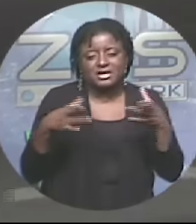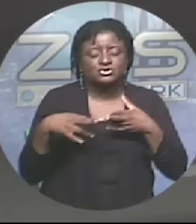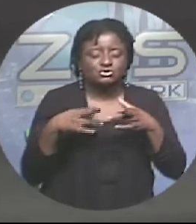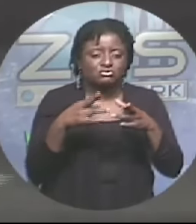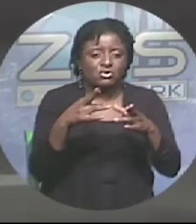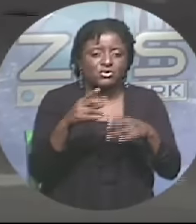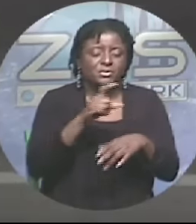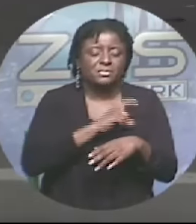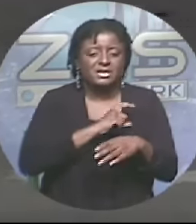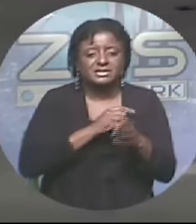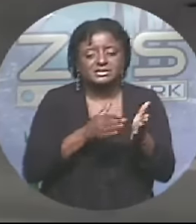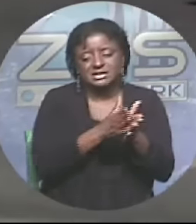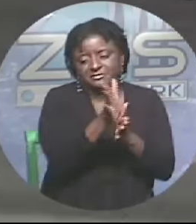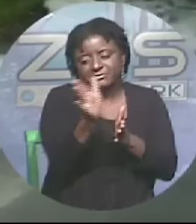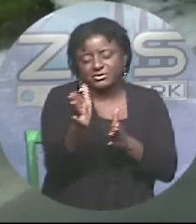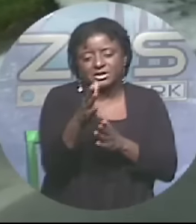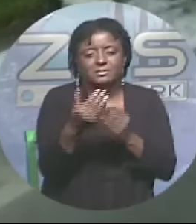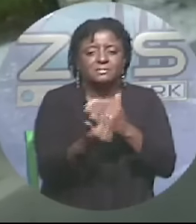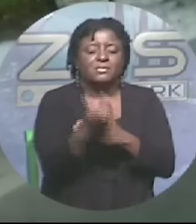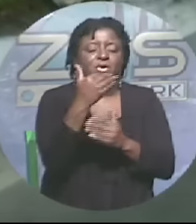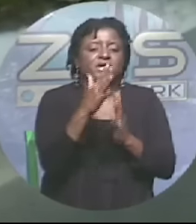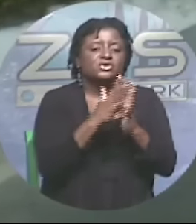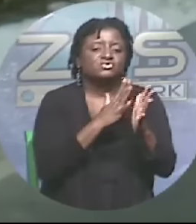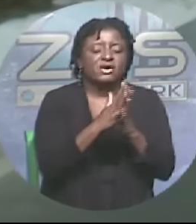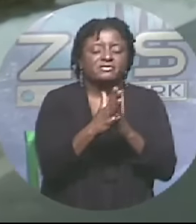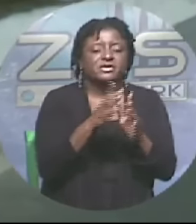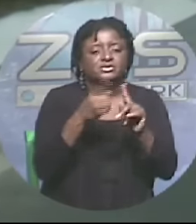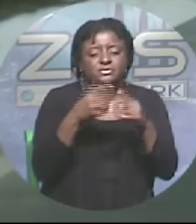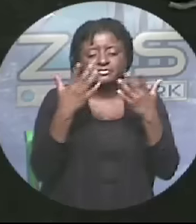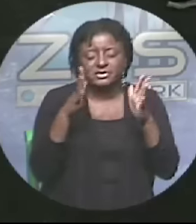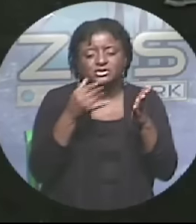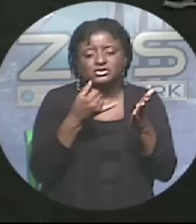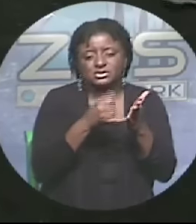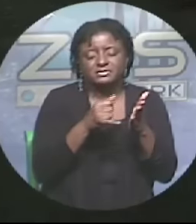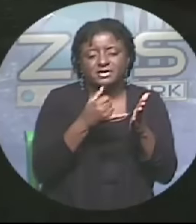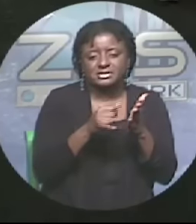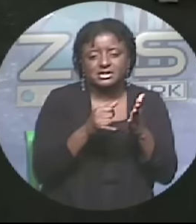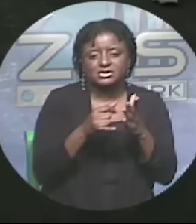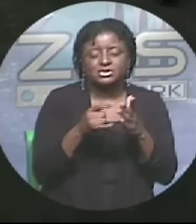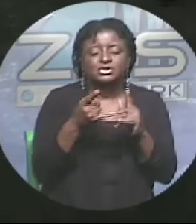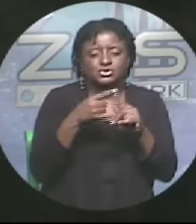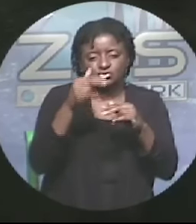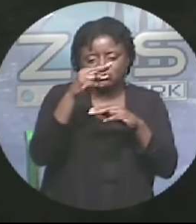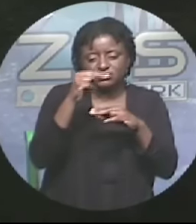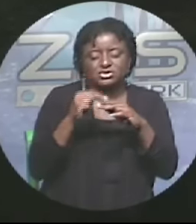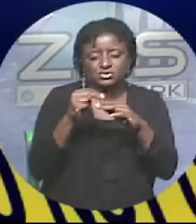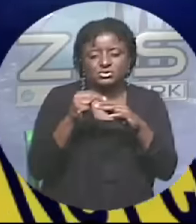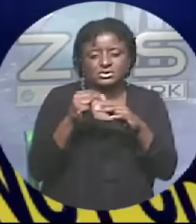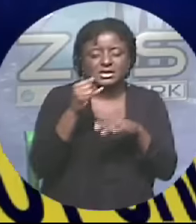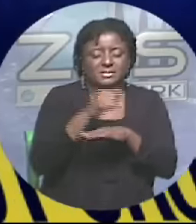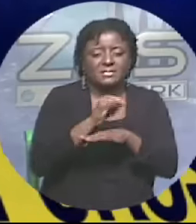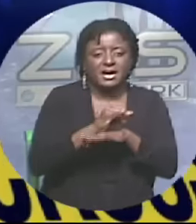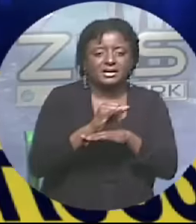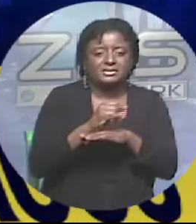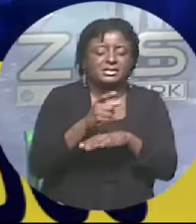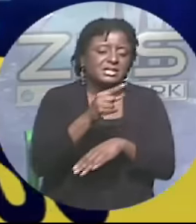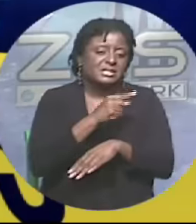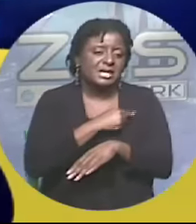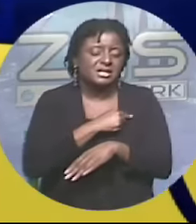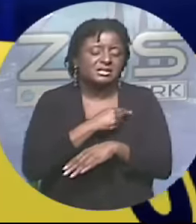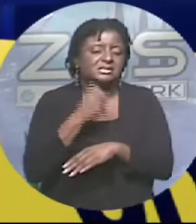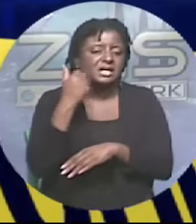police were forced to divert morning traffic and move quickly to complete their investigations to minimize the impact to rush hour traffic. Gator's aunt,